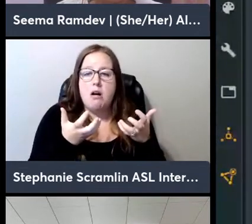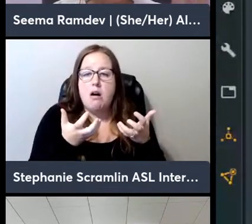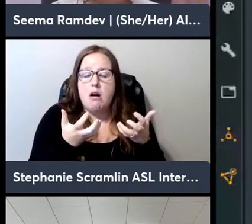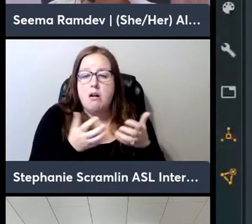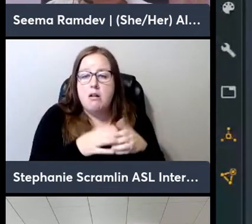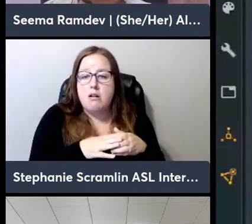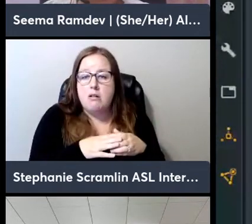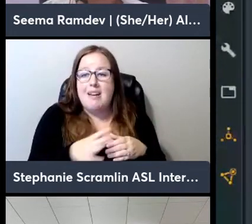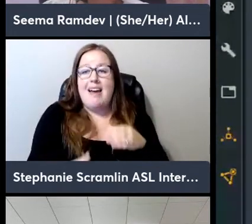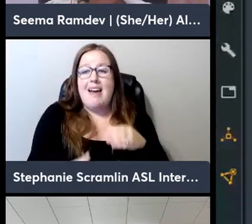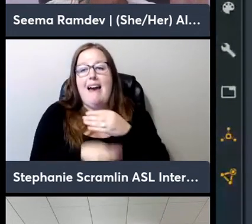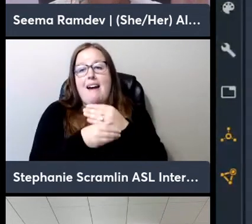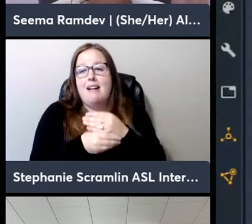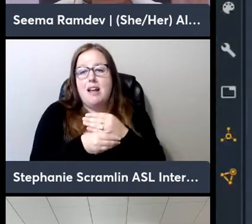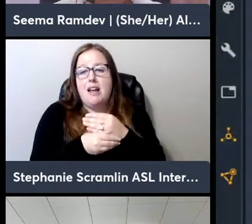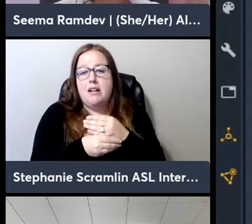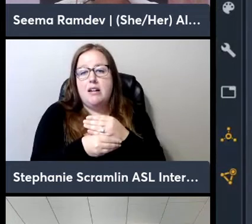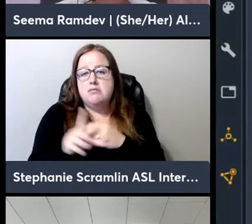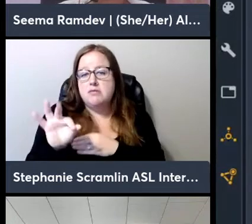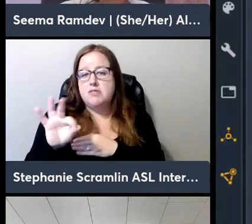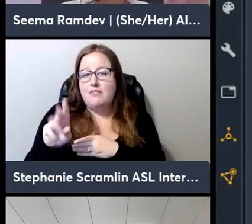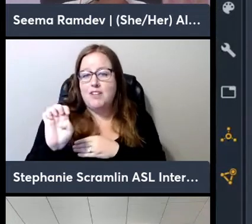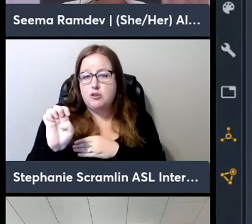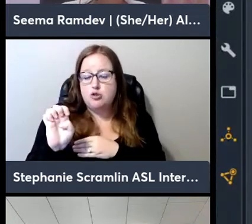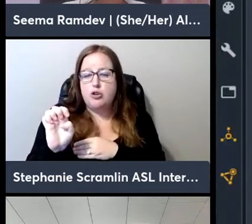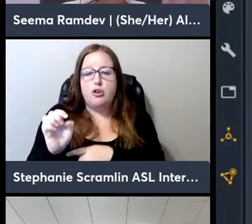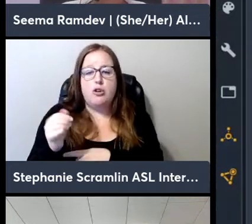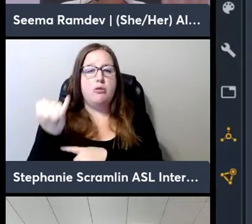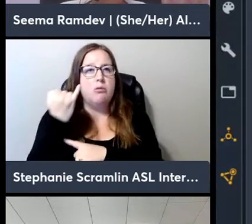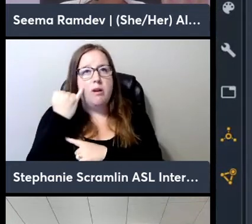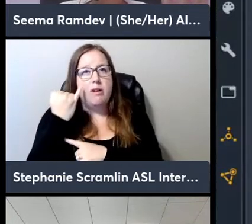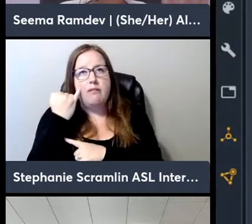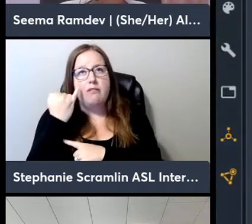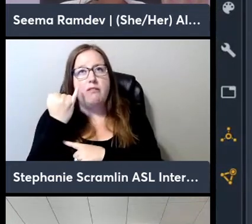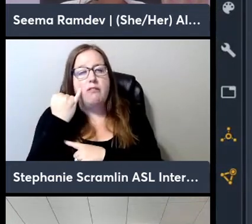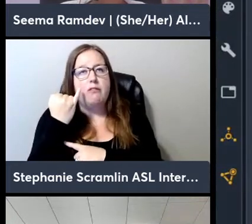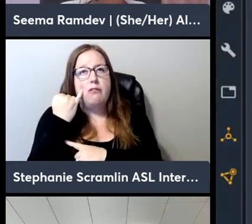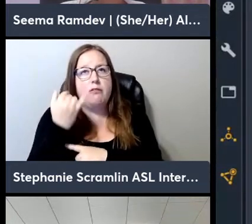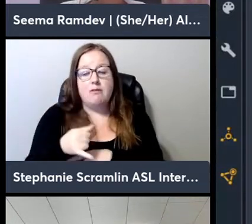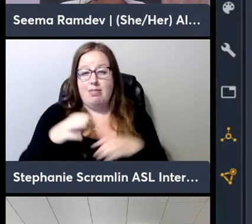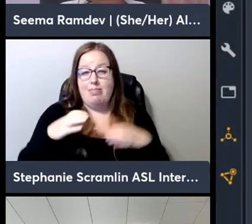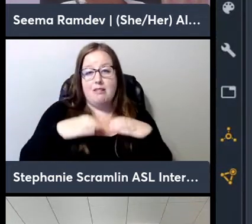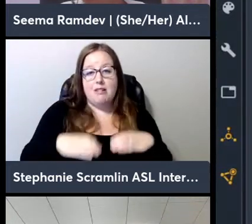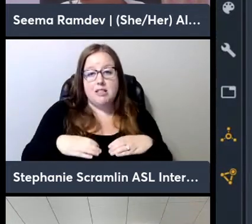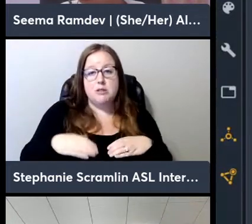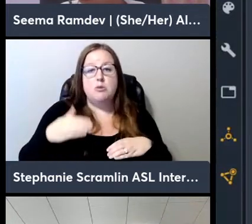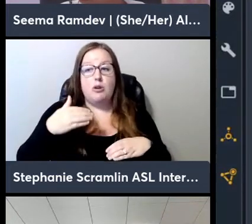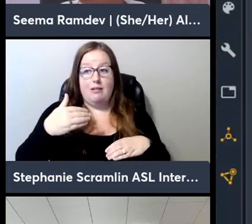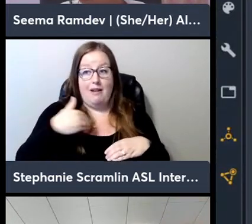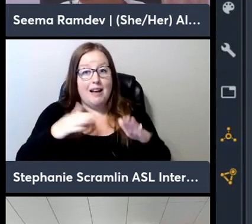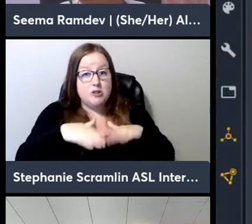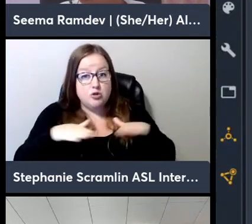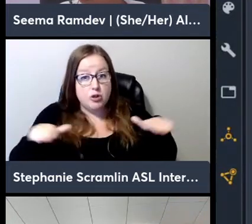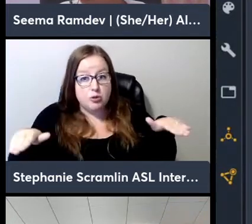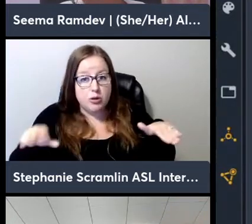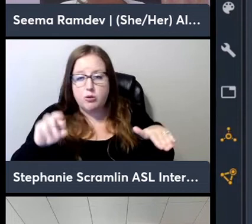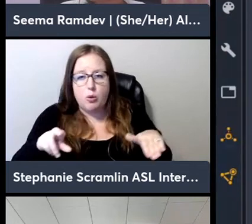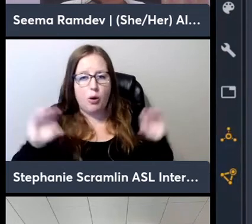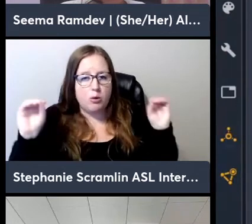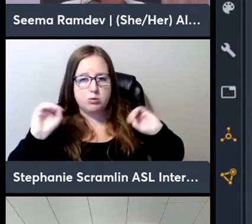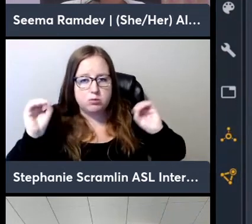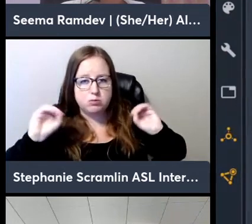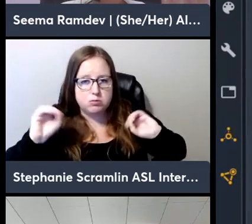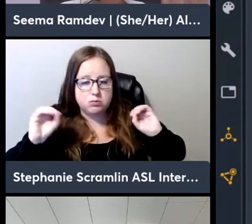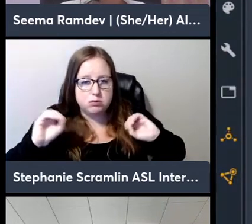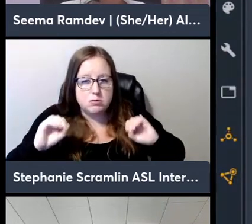adding a feature around whether this customer has children or not. So if they have children, that can